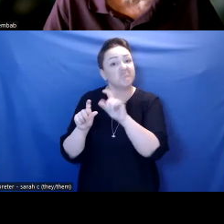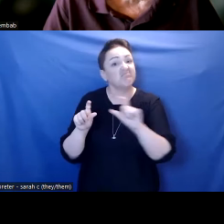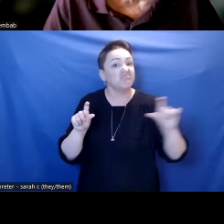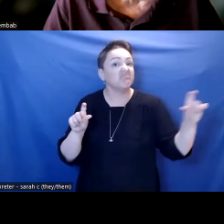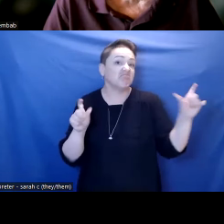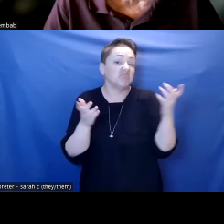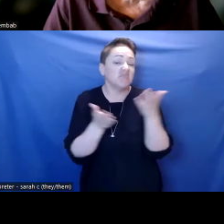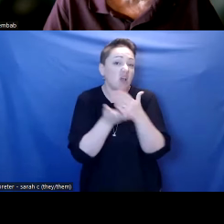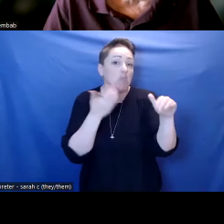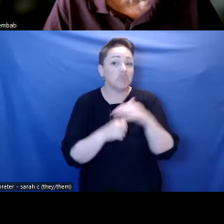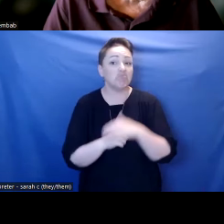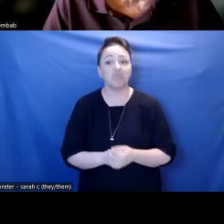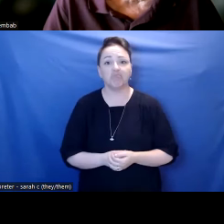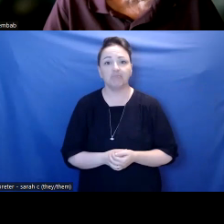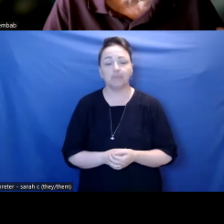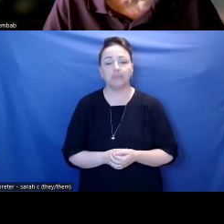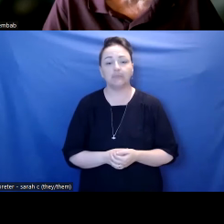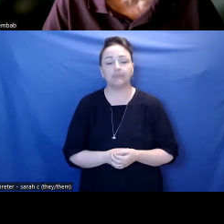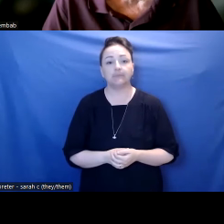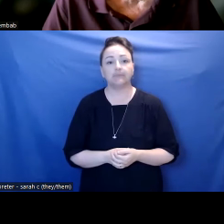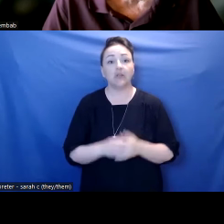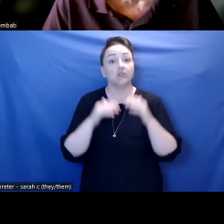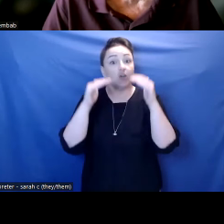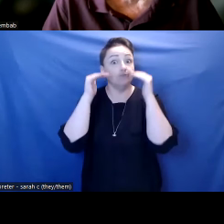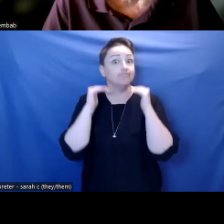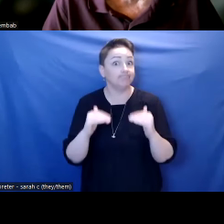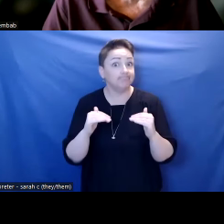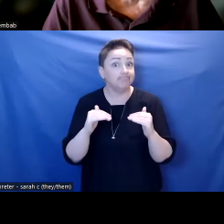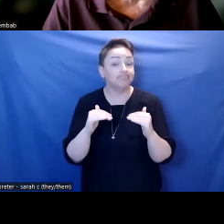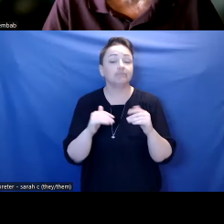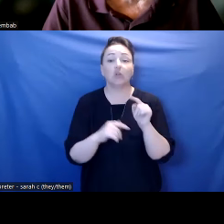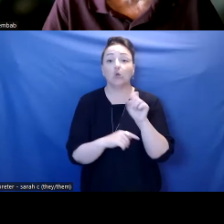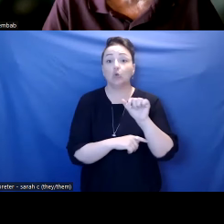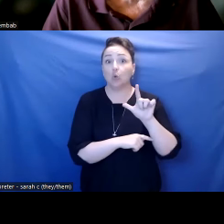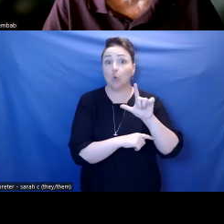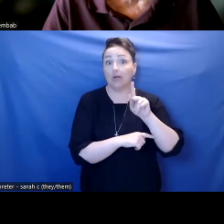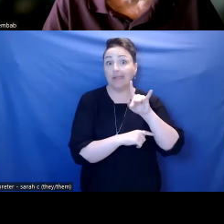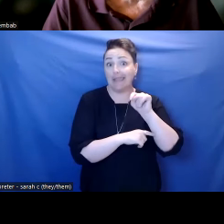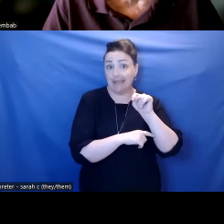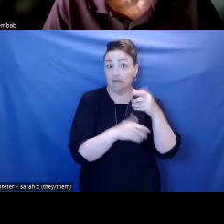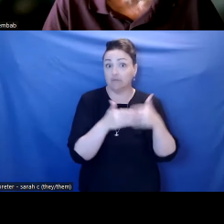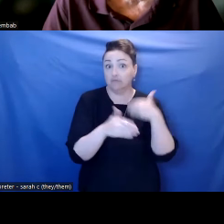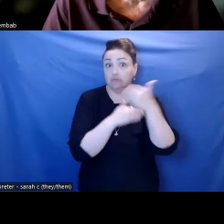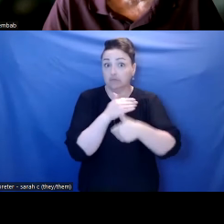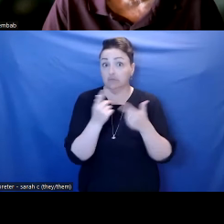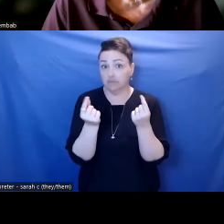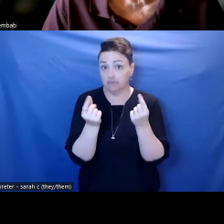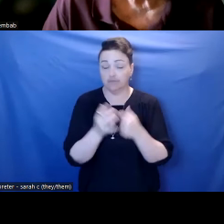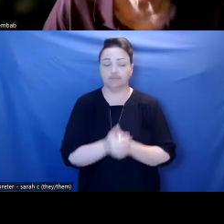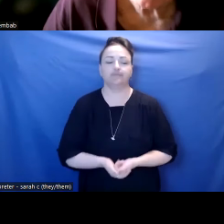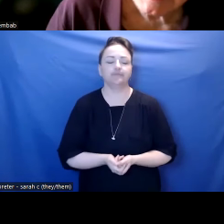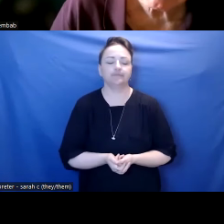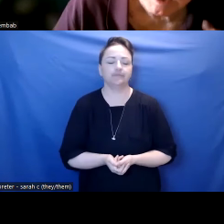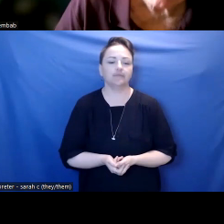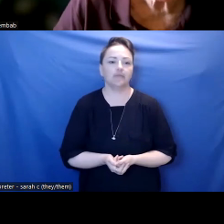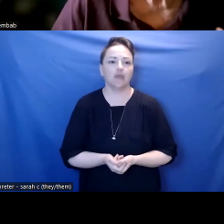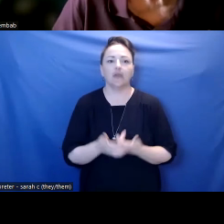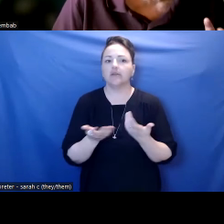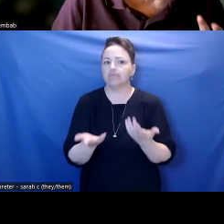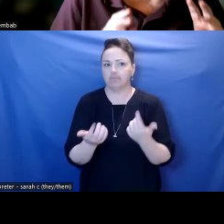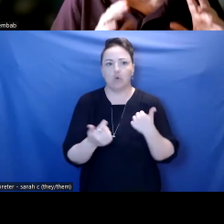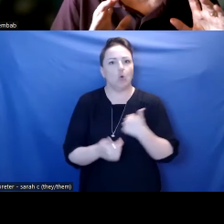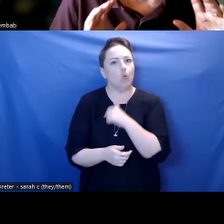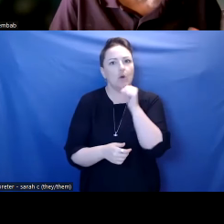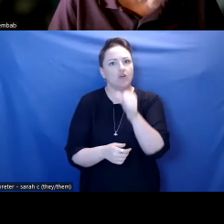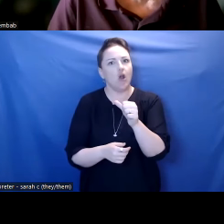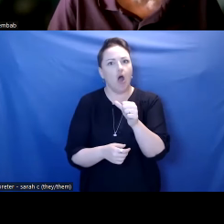one. So our next step with the toolkit is actually to, like I said, we're not rigorously applying the